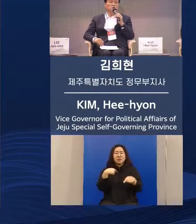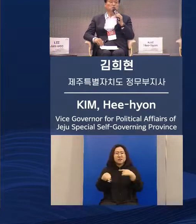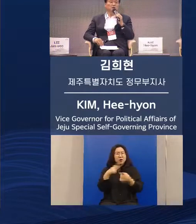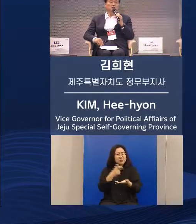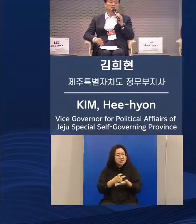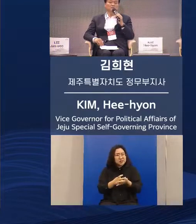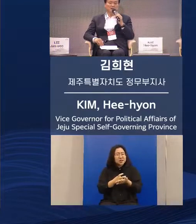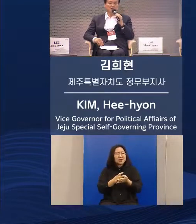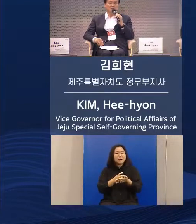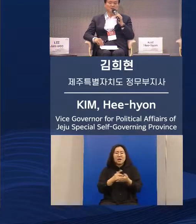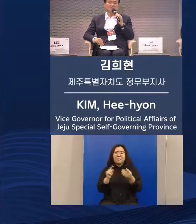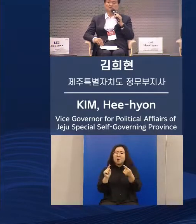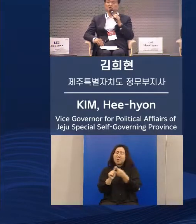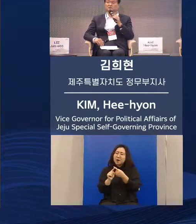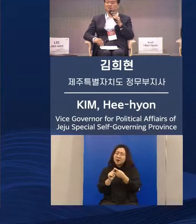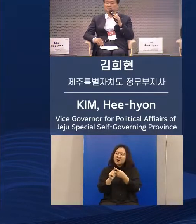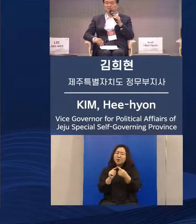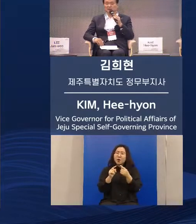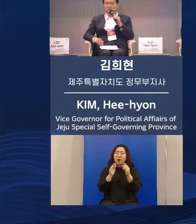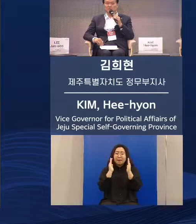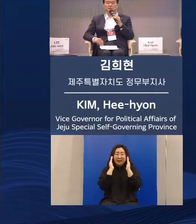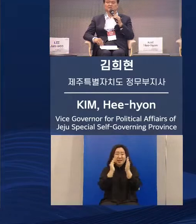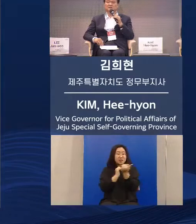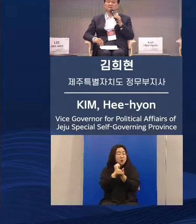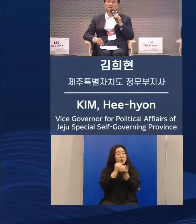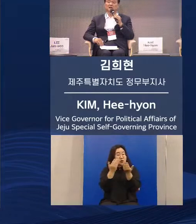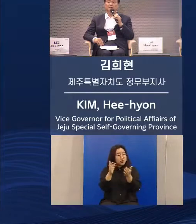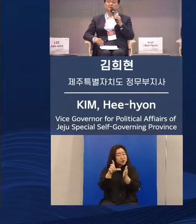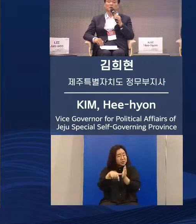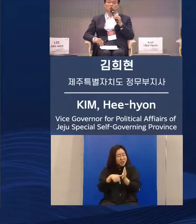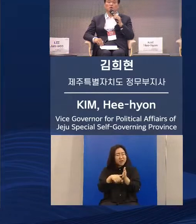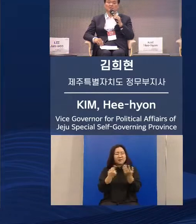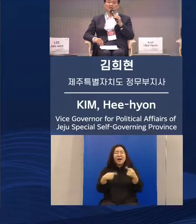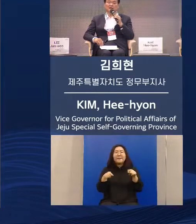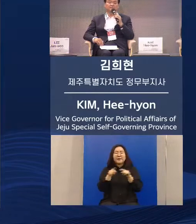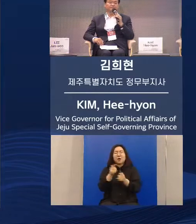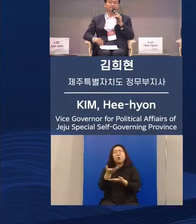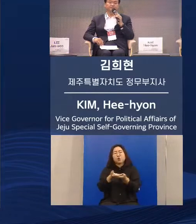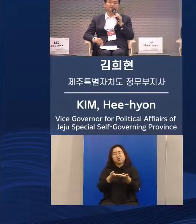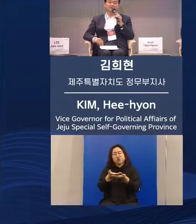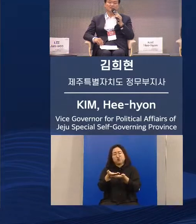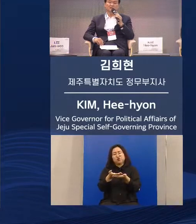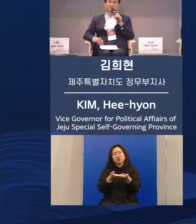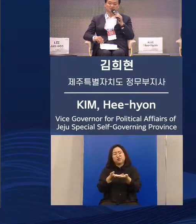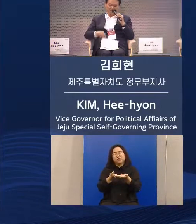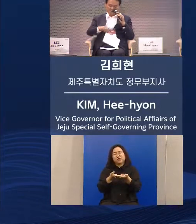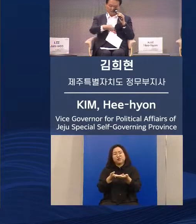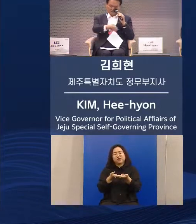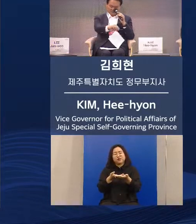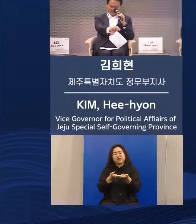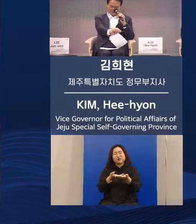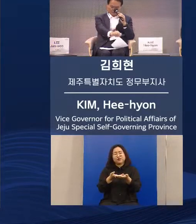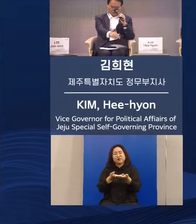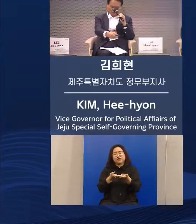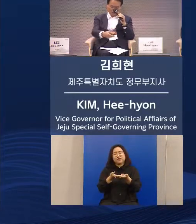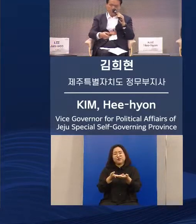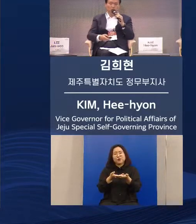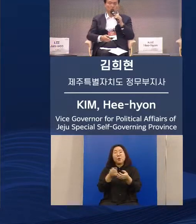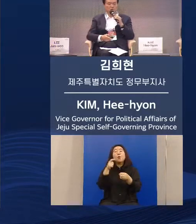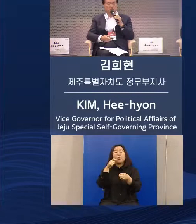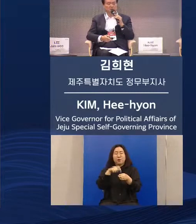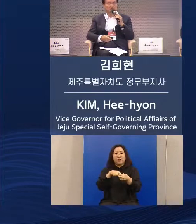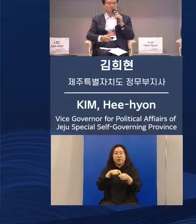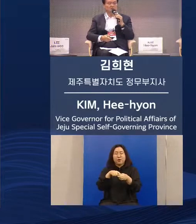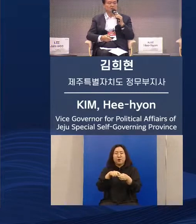will be more important whether we provide information about information regarding